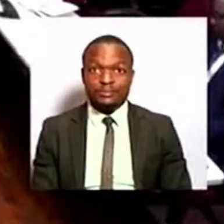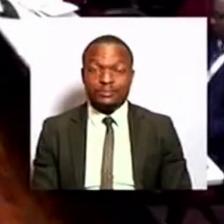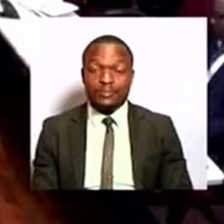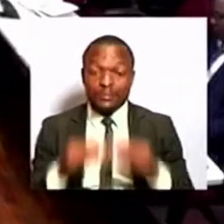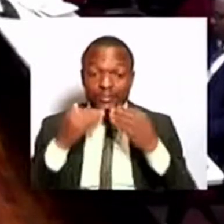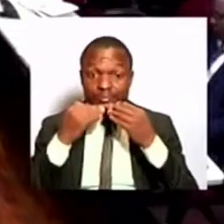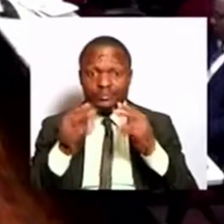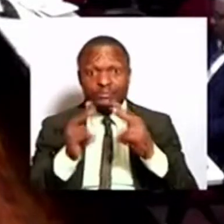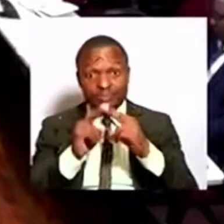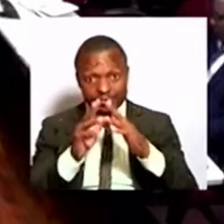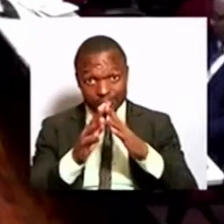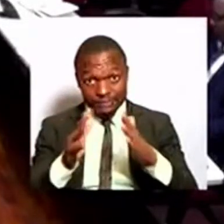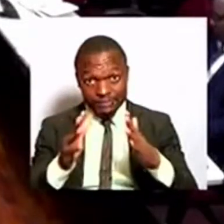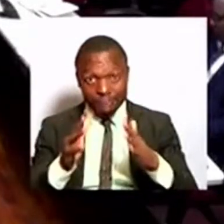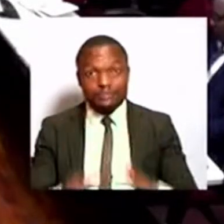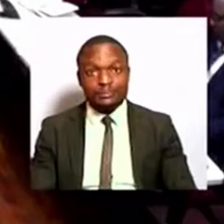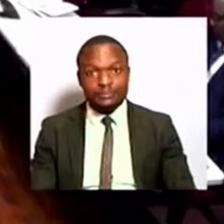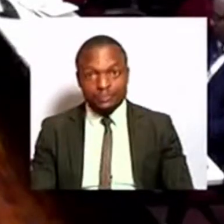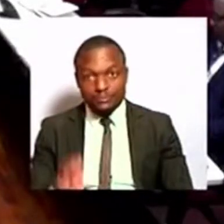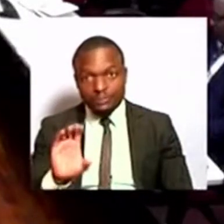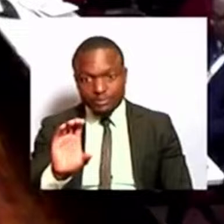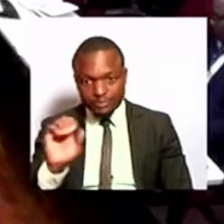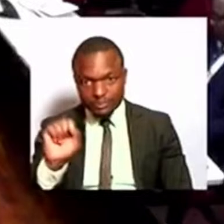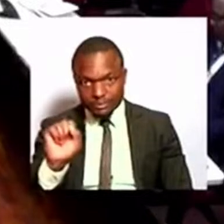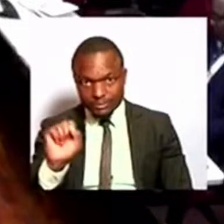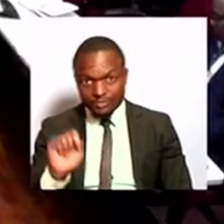Thank you very much. CS.